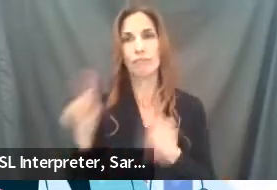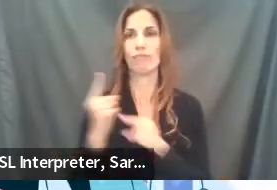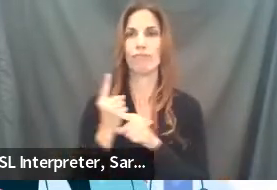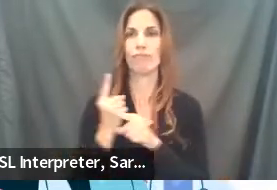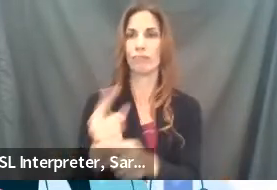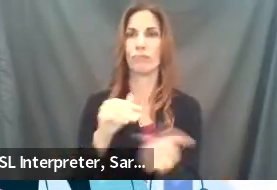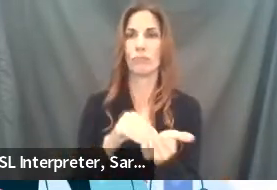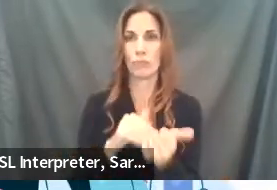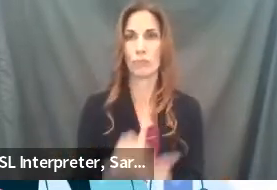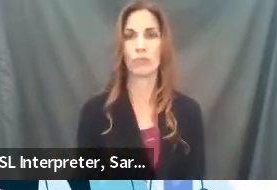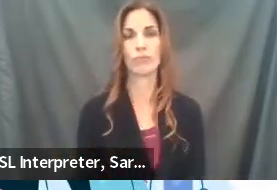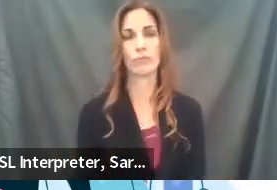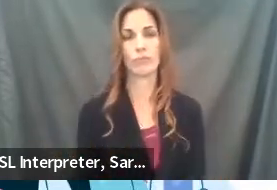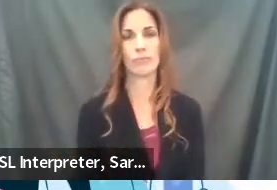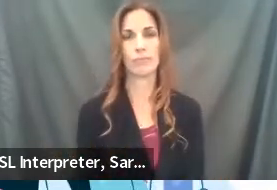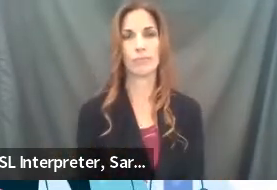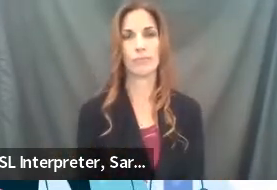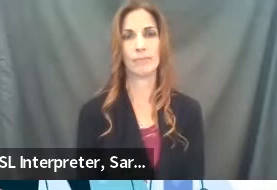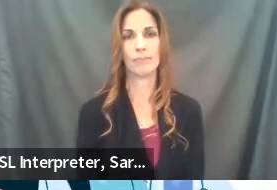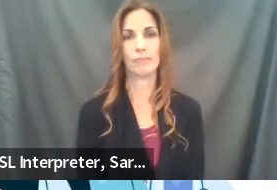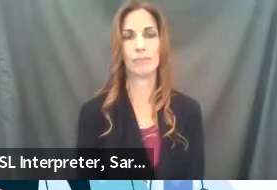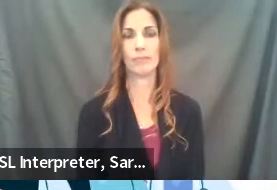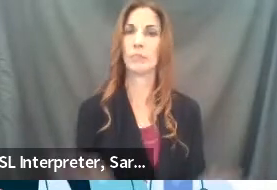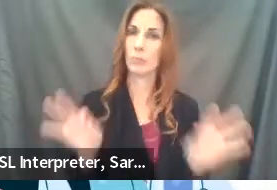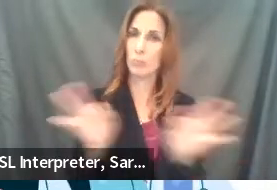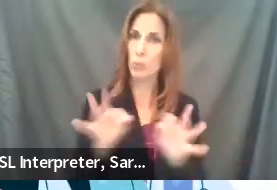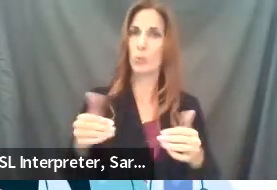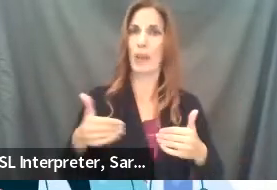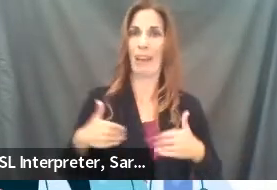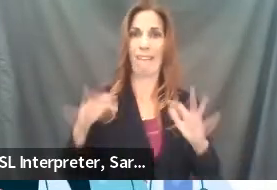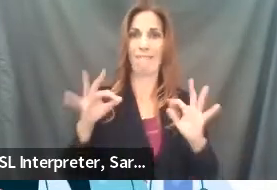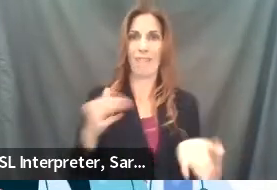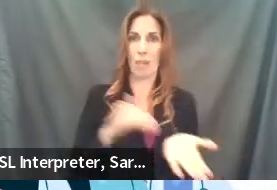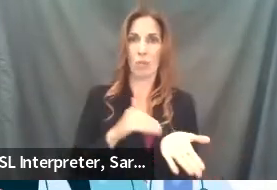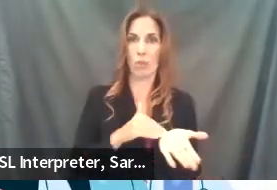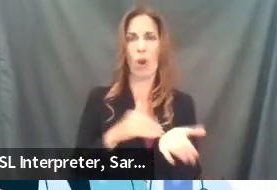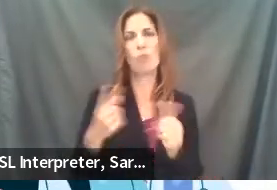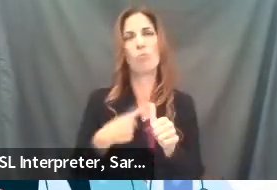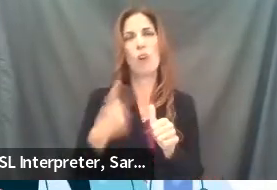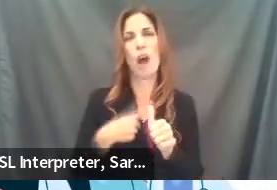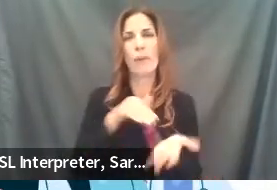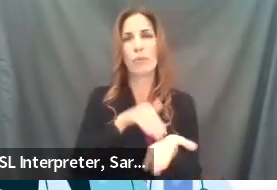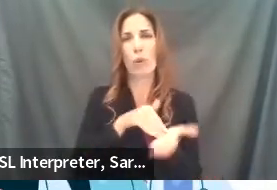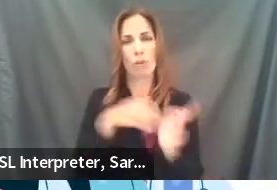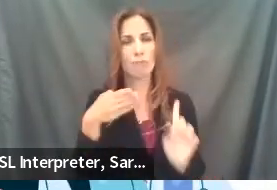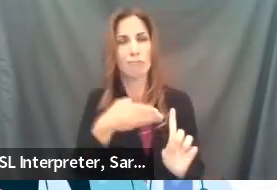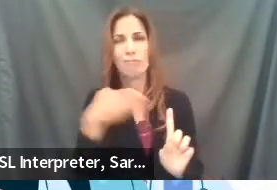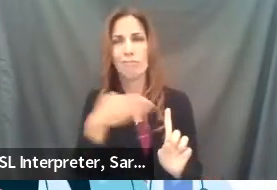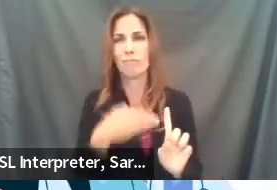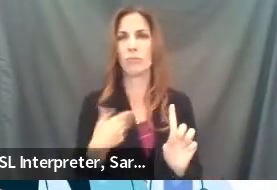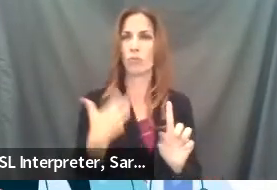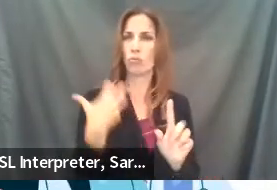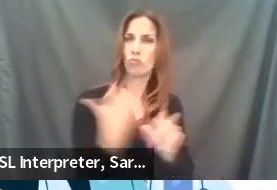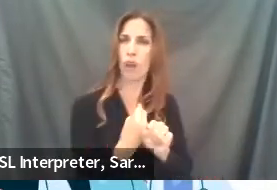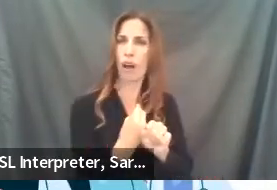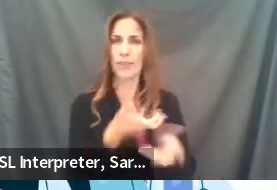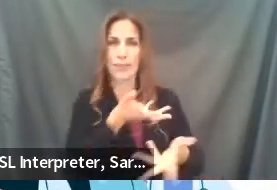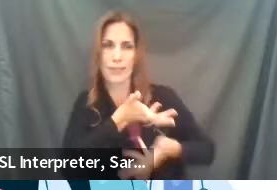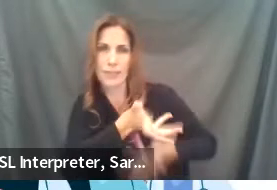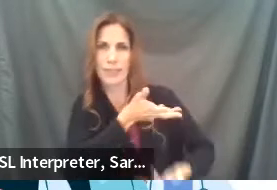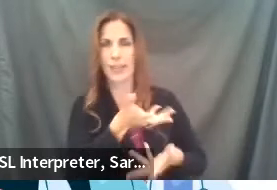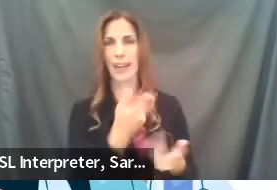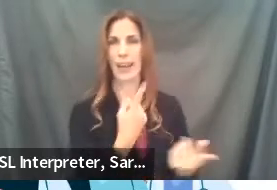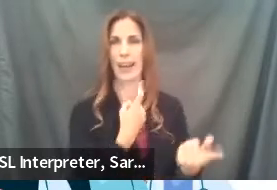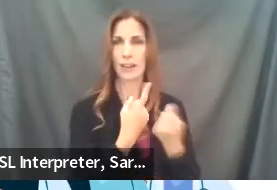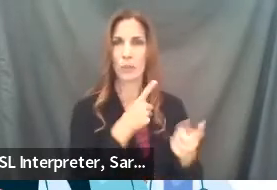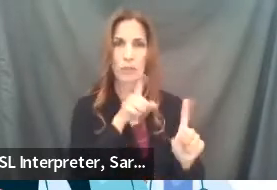It's important to have a primary care provider you trust to answer the questions, your questions and